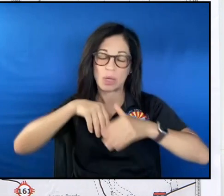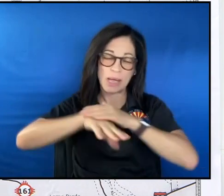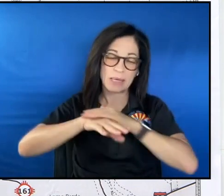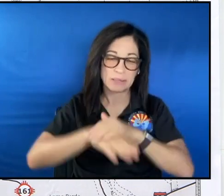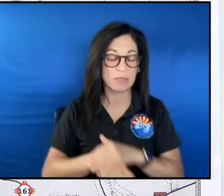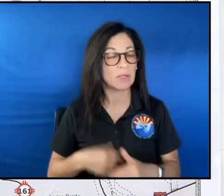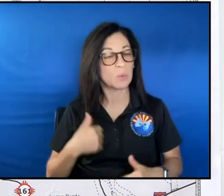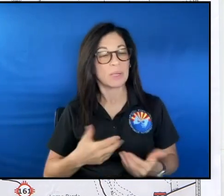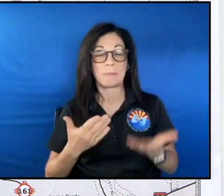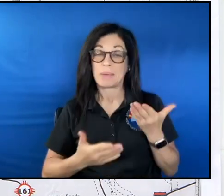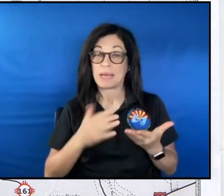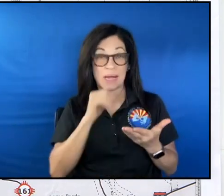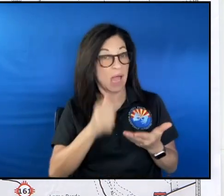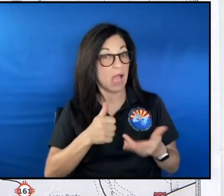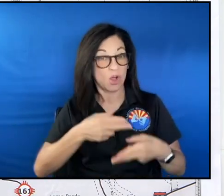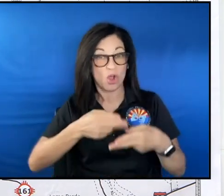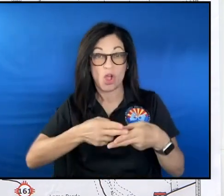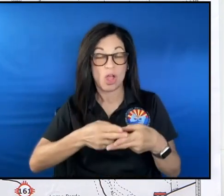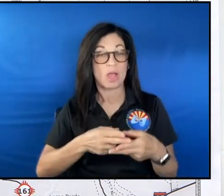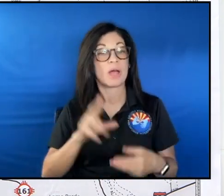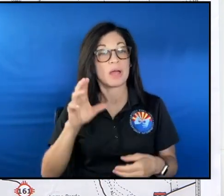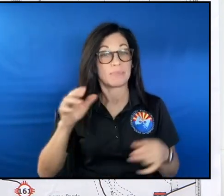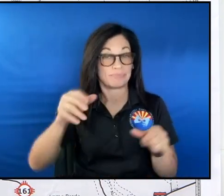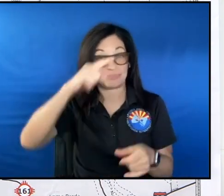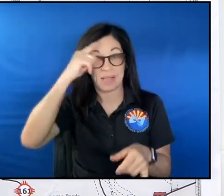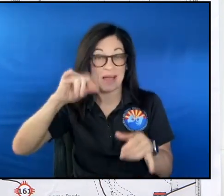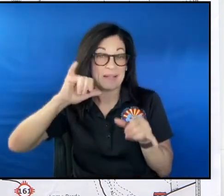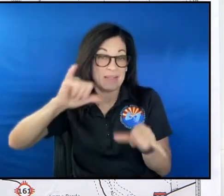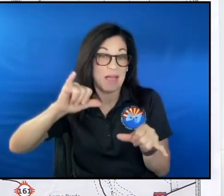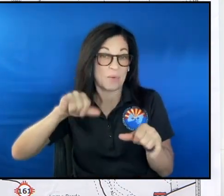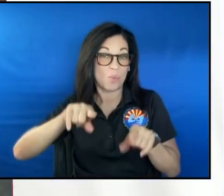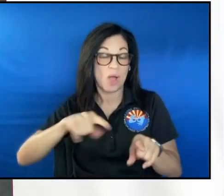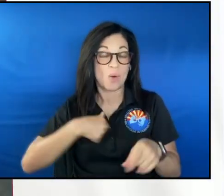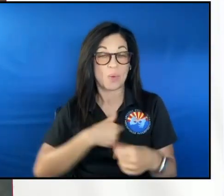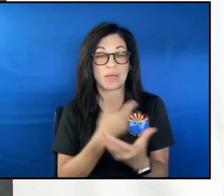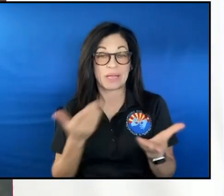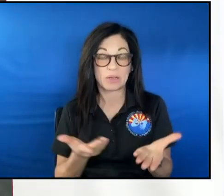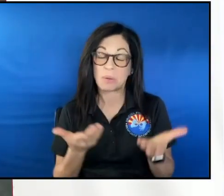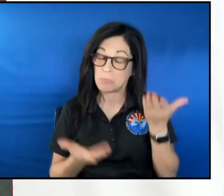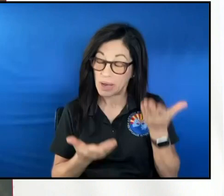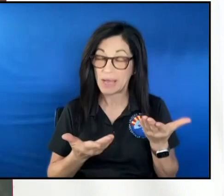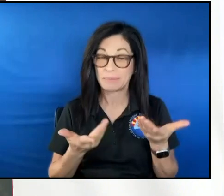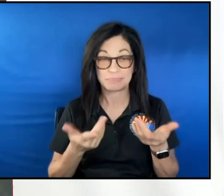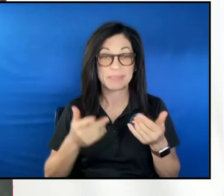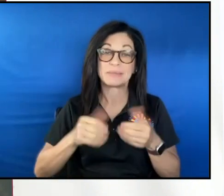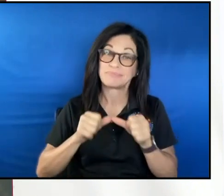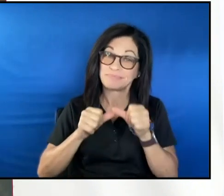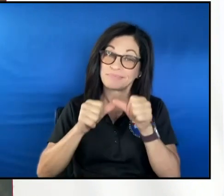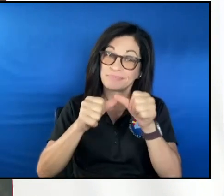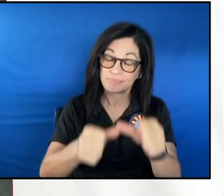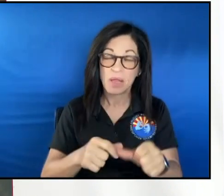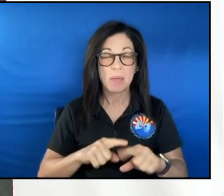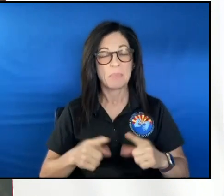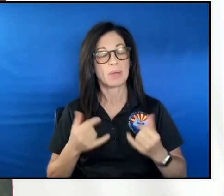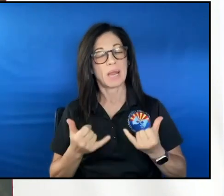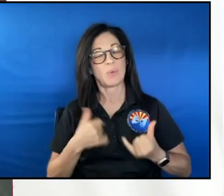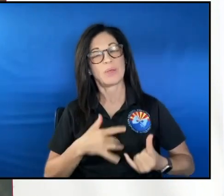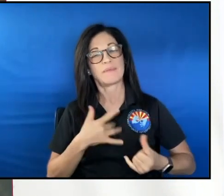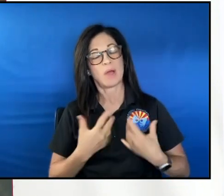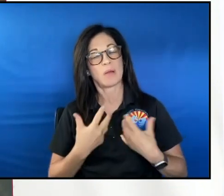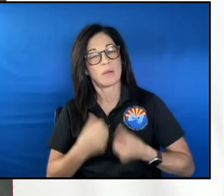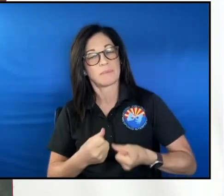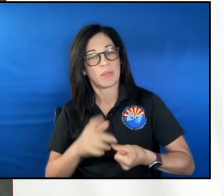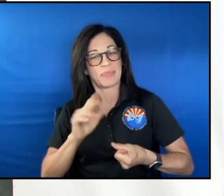here. So it may be a while, but, we feel comfortable potentially calling a lot of this fire's edge contained,